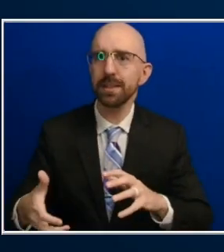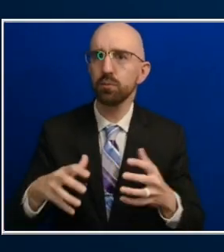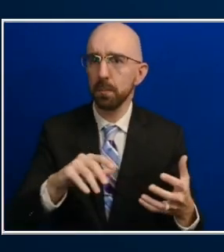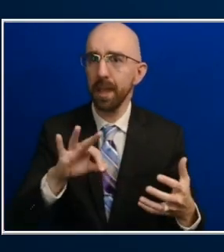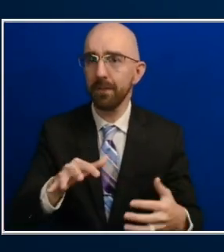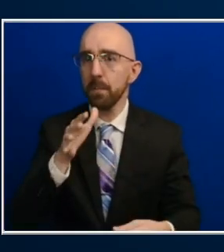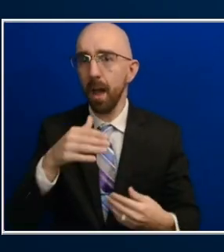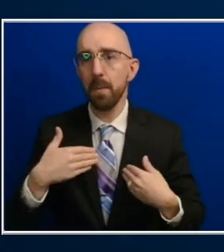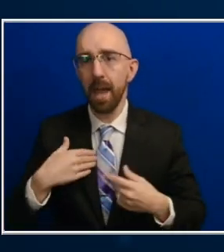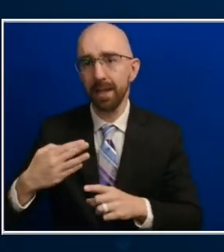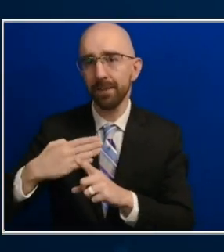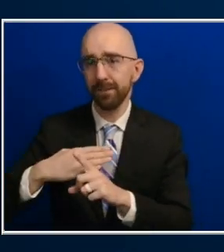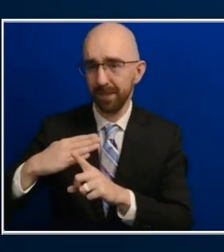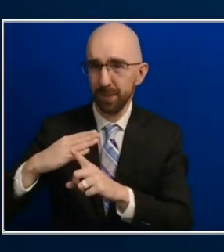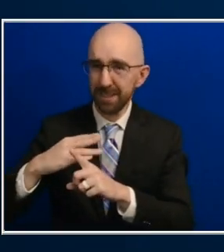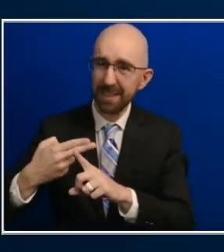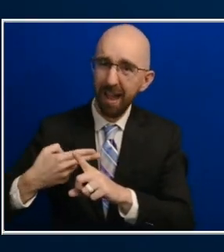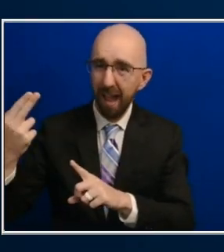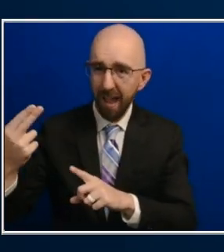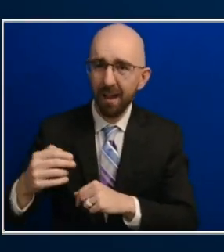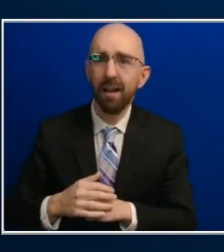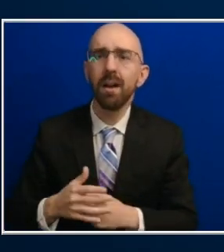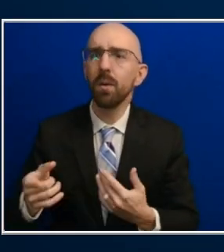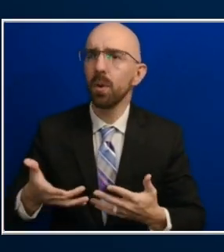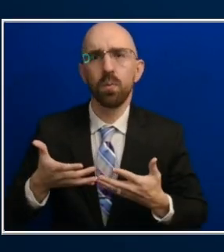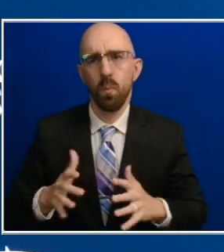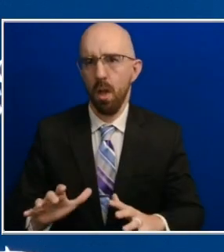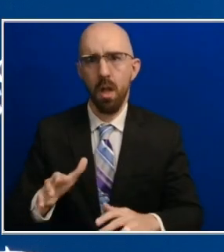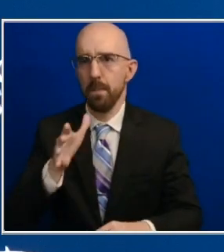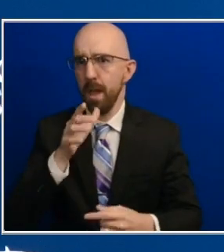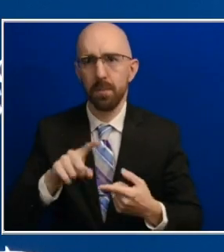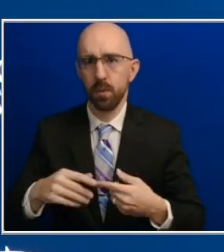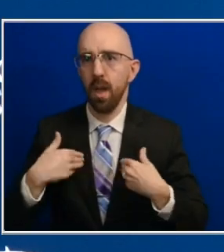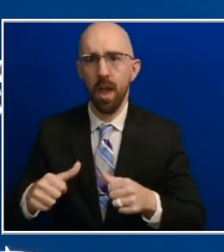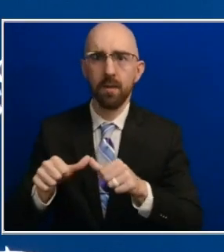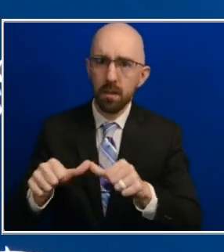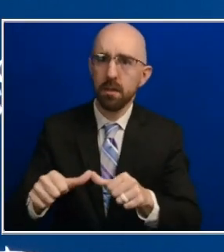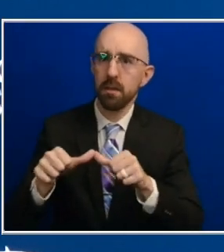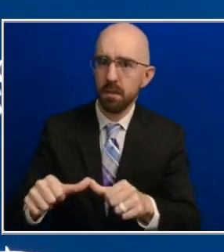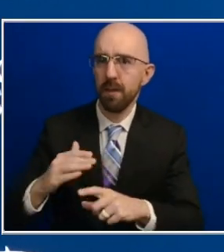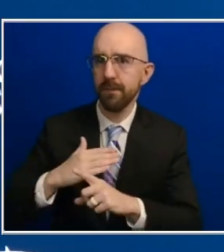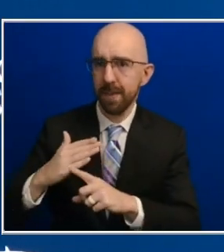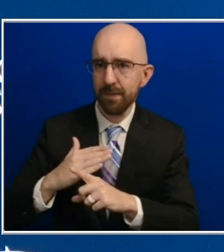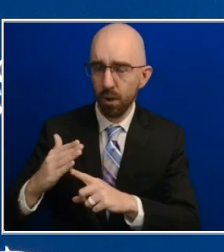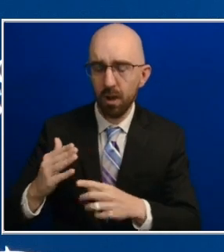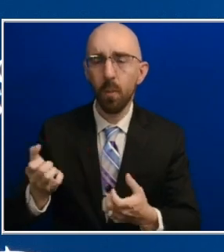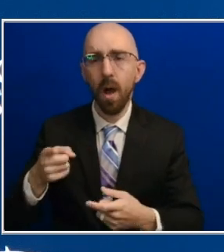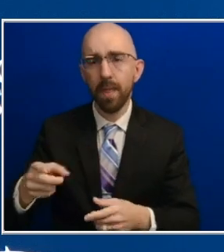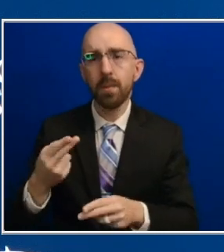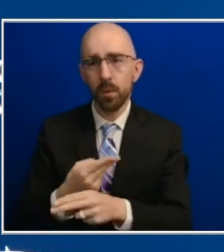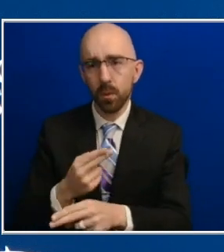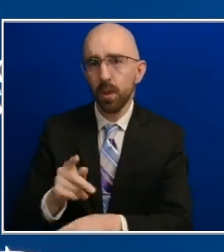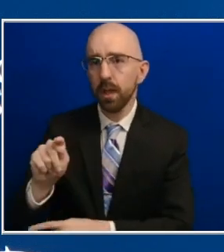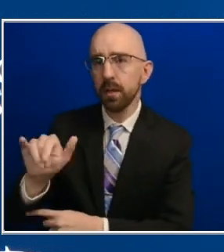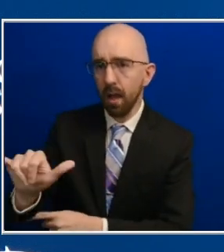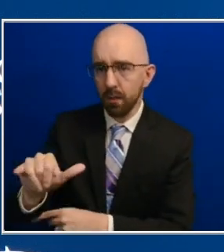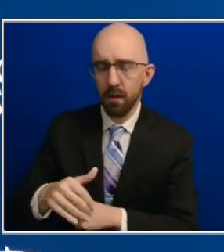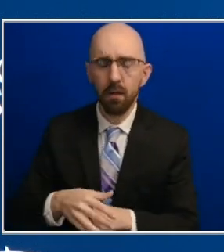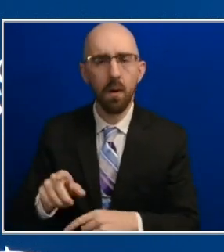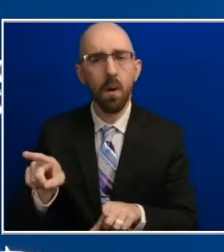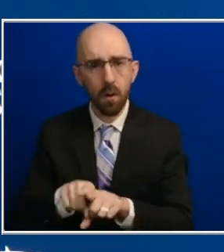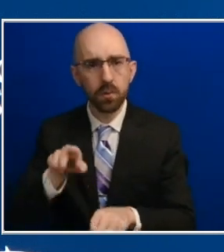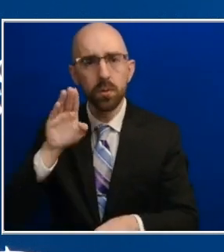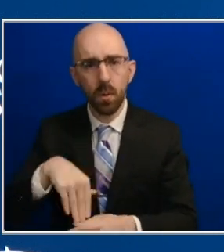fever. So for sure, we don't want moms to have sustained fevers, and we want them taking Tylenol. We also know, Dr. Coomer,